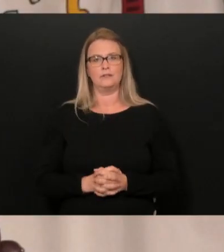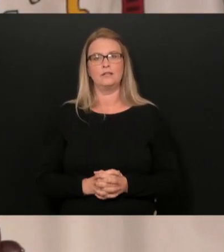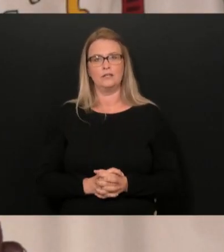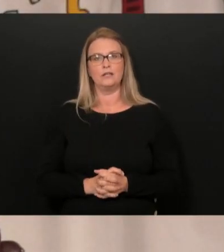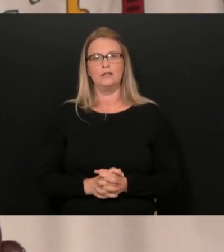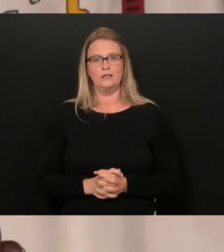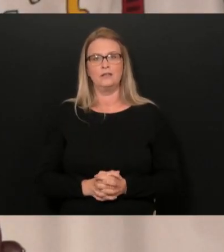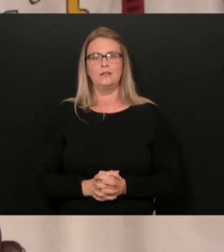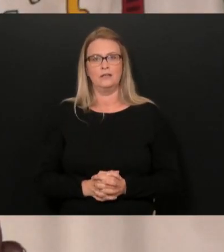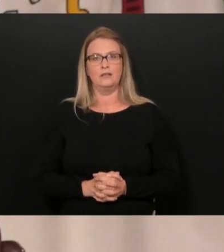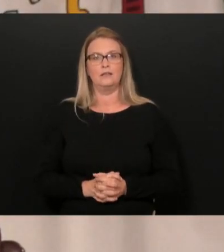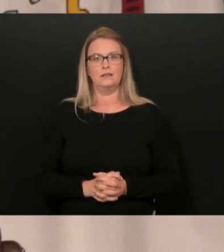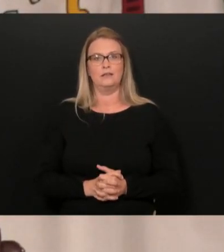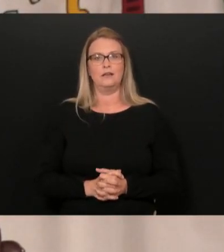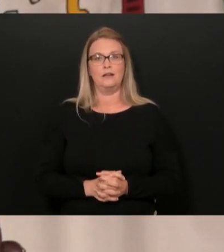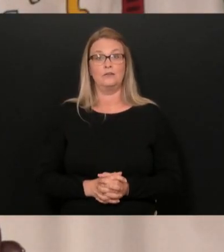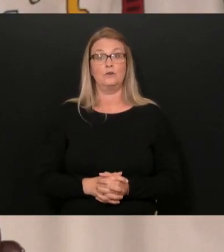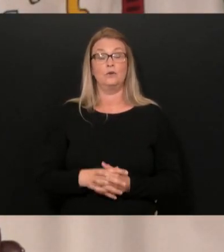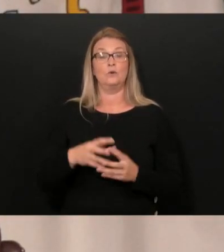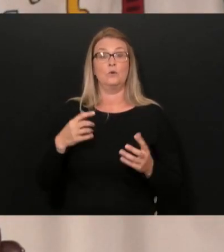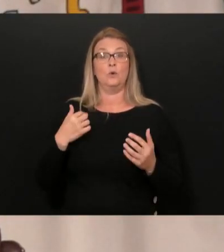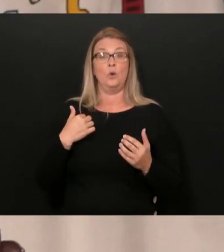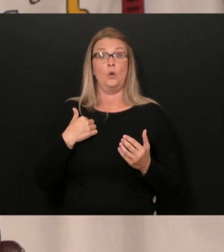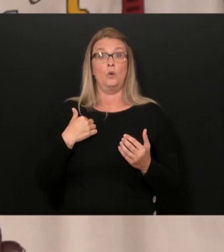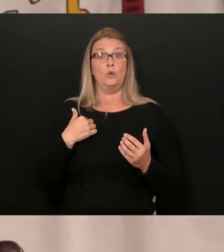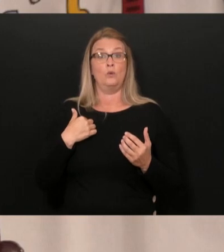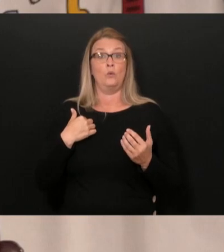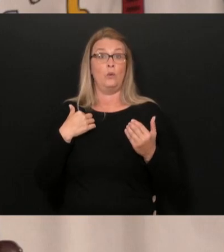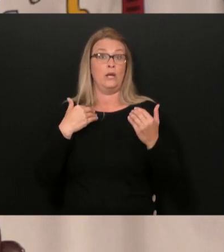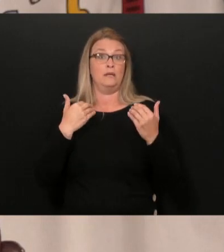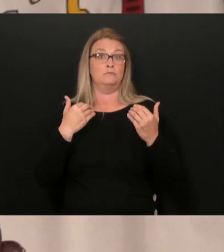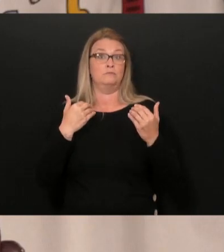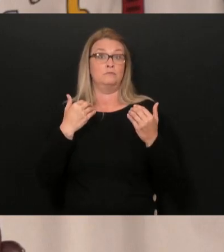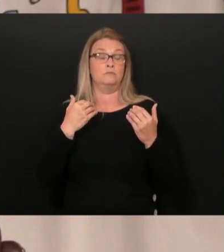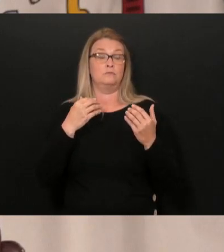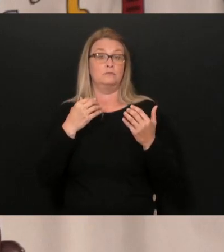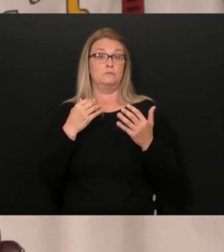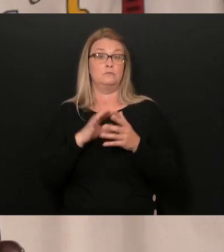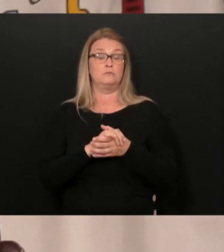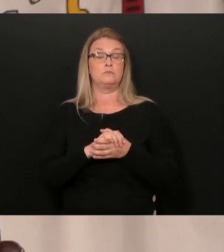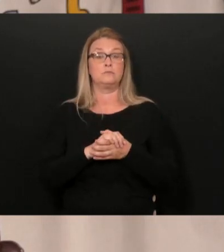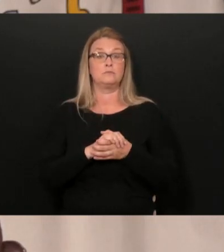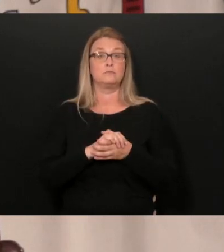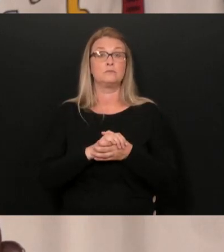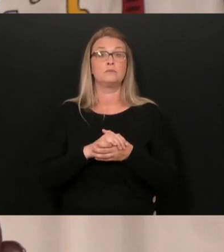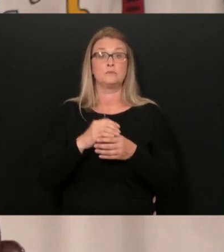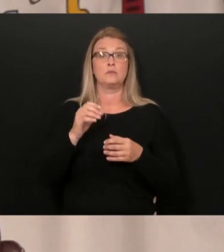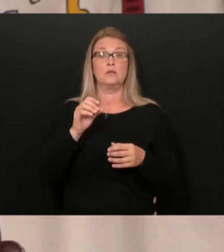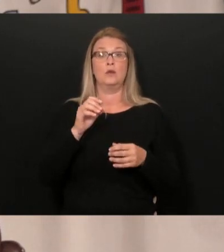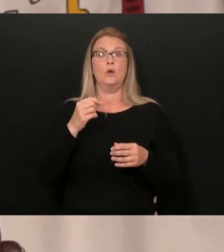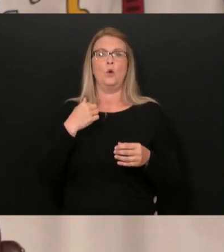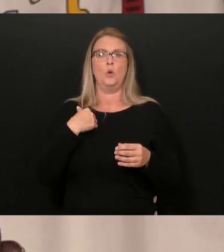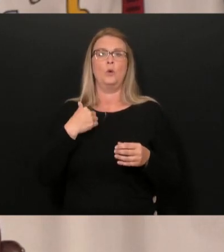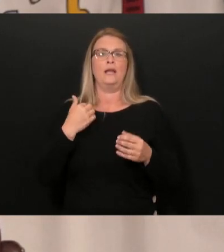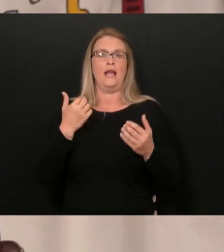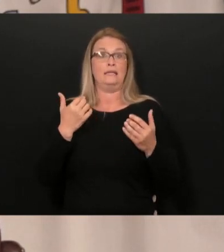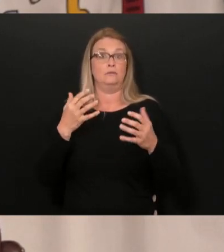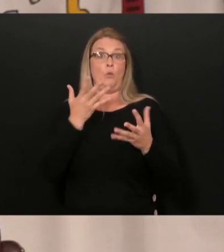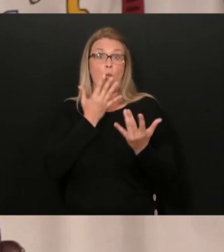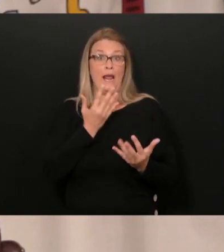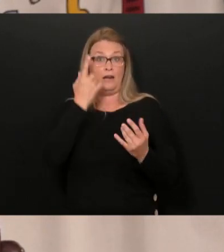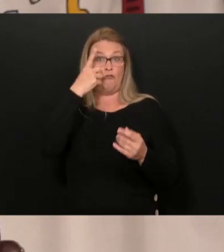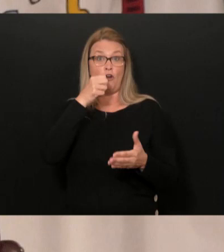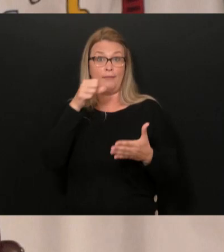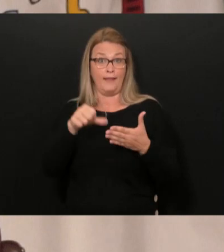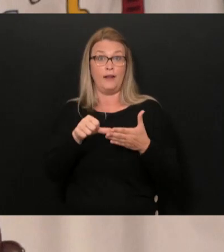I know we've gotten a letter, or there's a letter supposedly coming out from the Senate Dems. We've, you